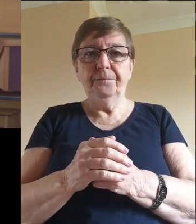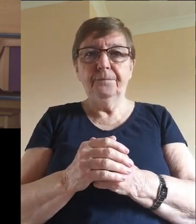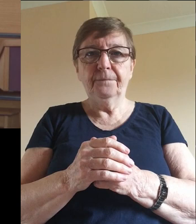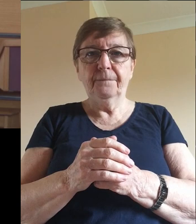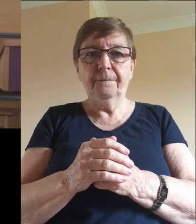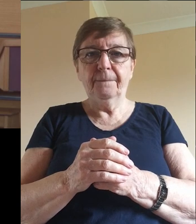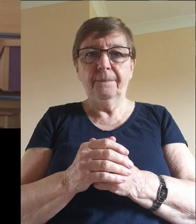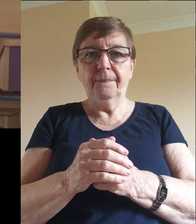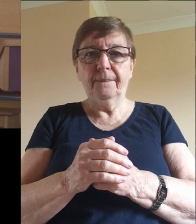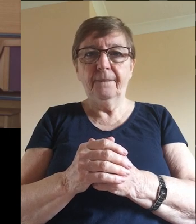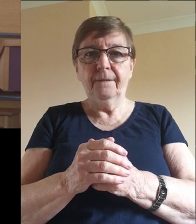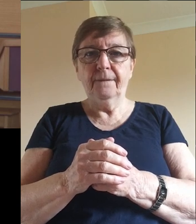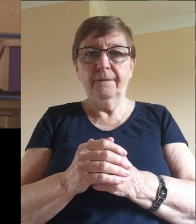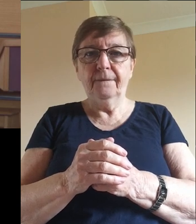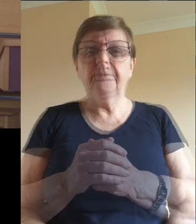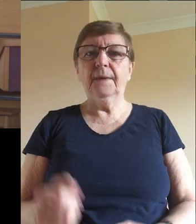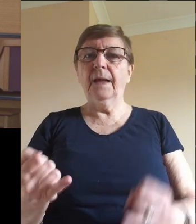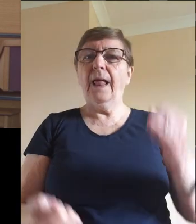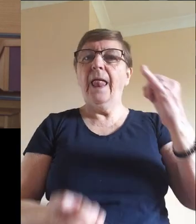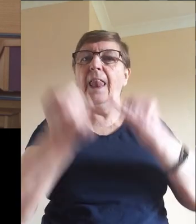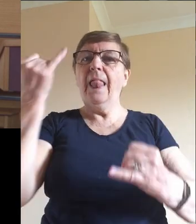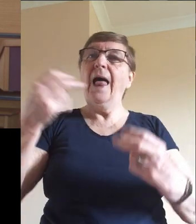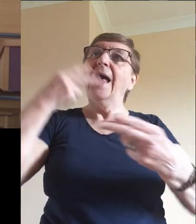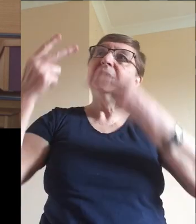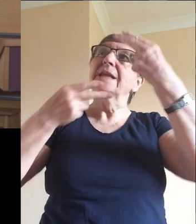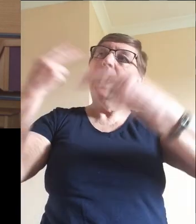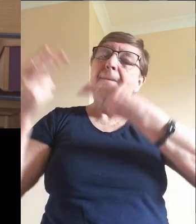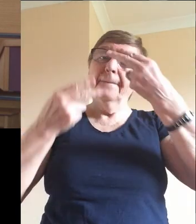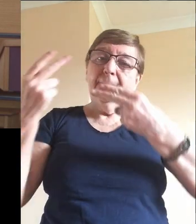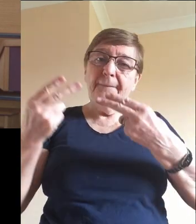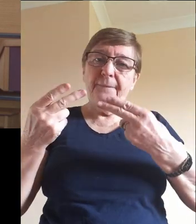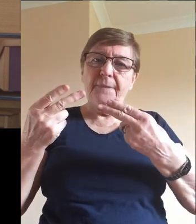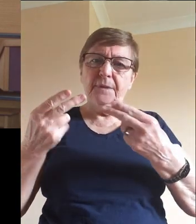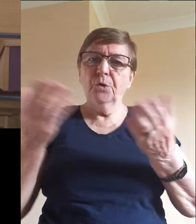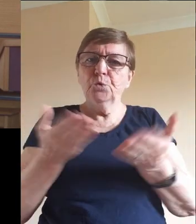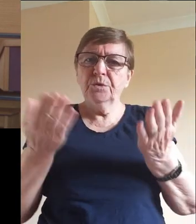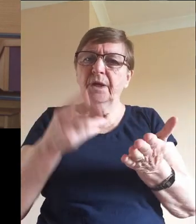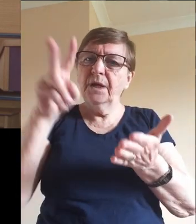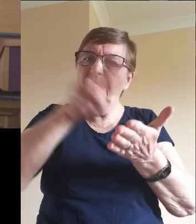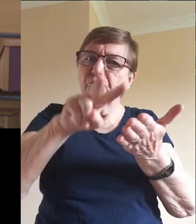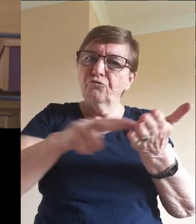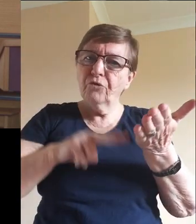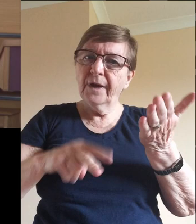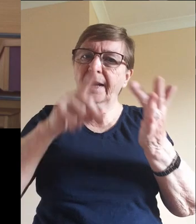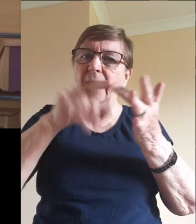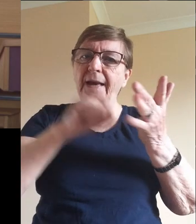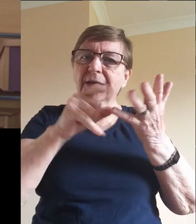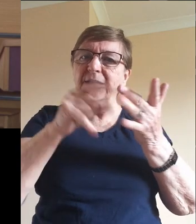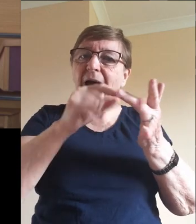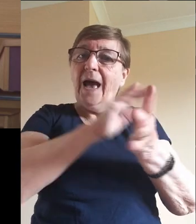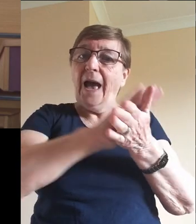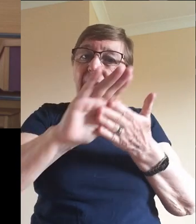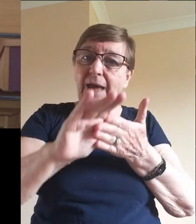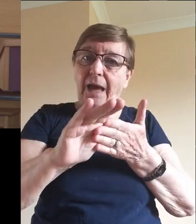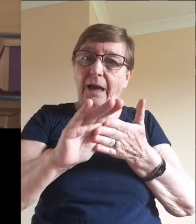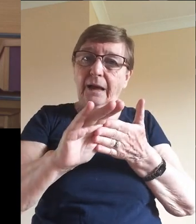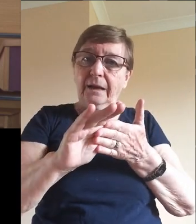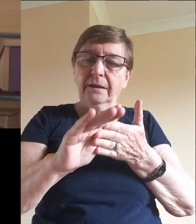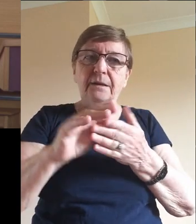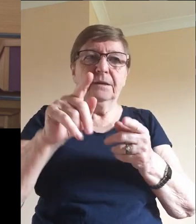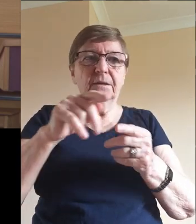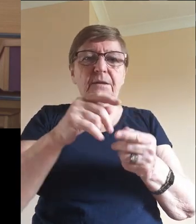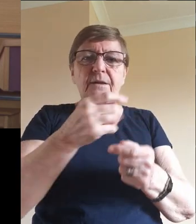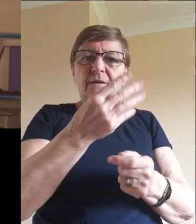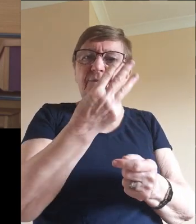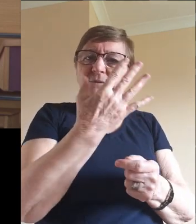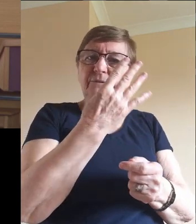And our closing hymn, we've read today parts of Isaiah 53 and Isaiah 54. And for our closing hymn, we just go a wee bit further on from